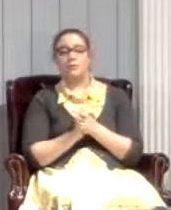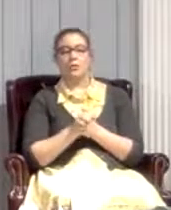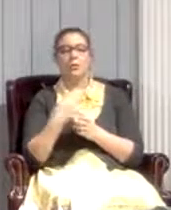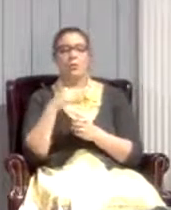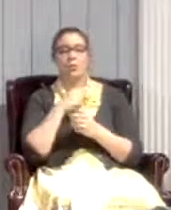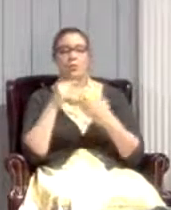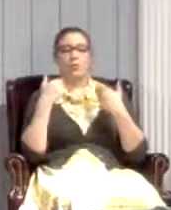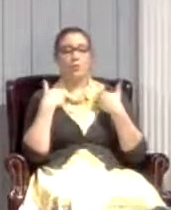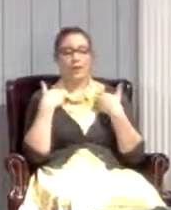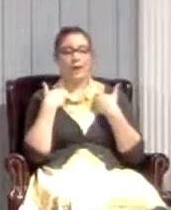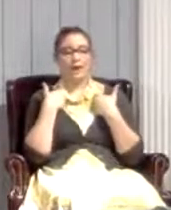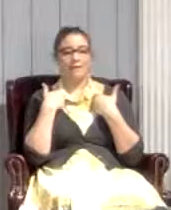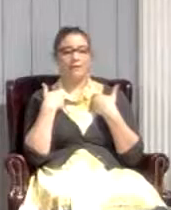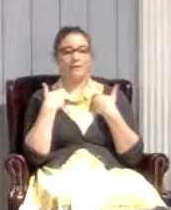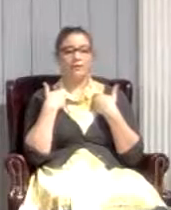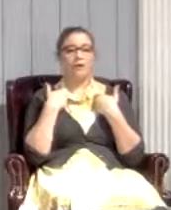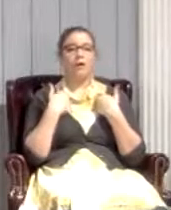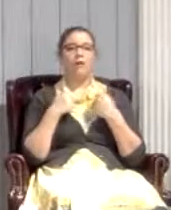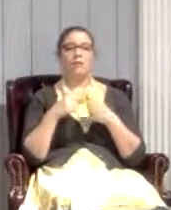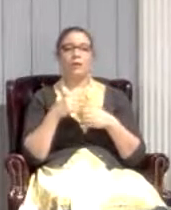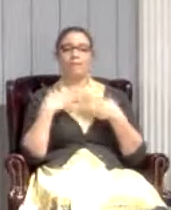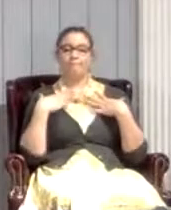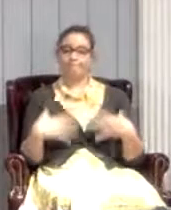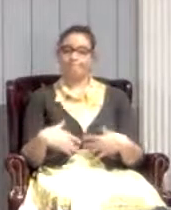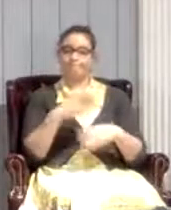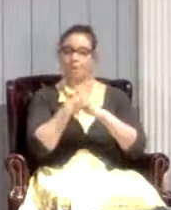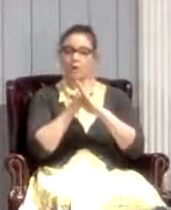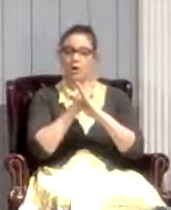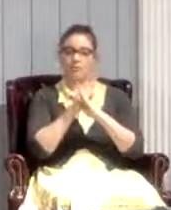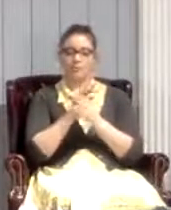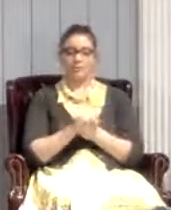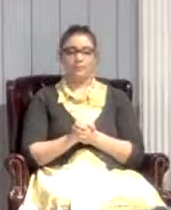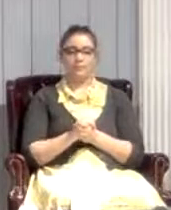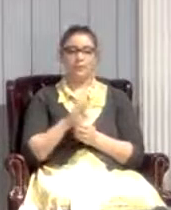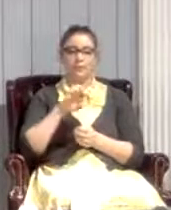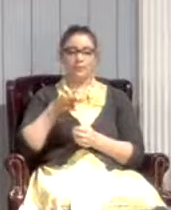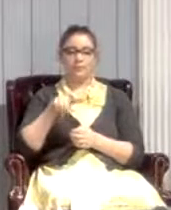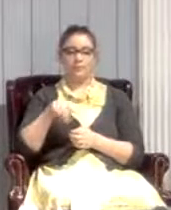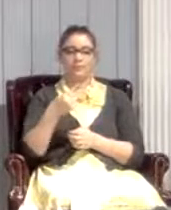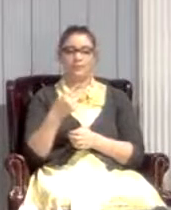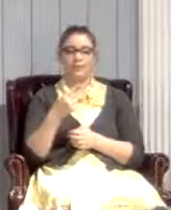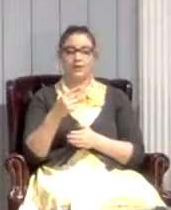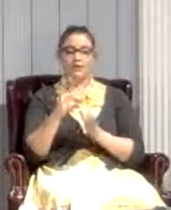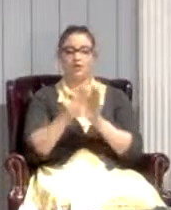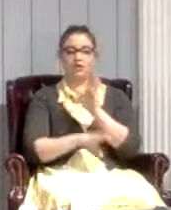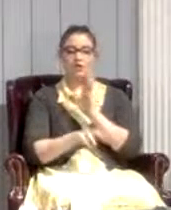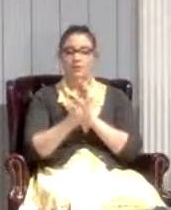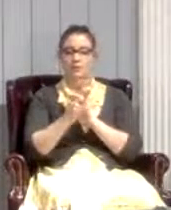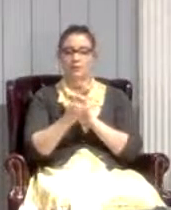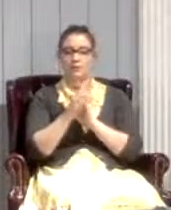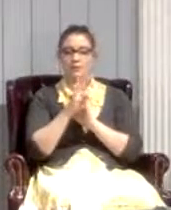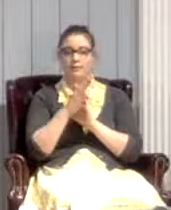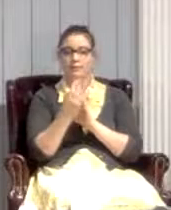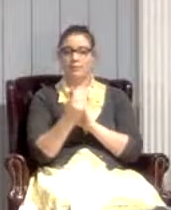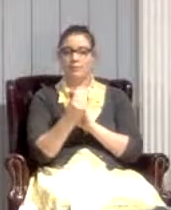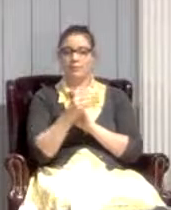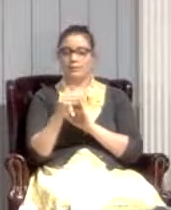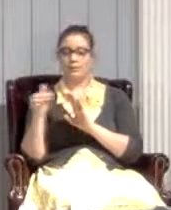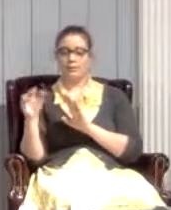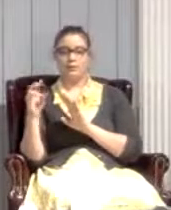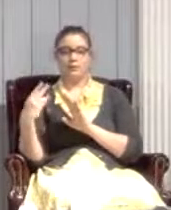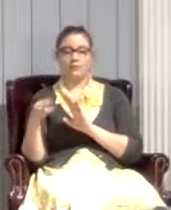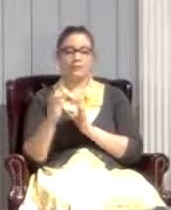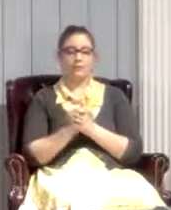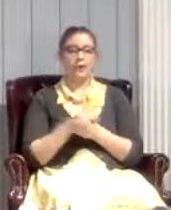have armor. We have armor. Ephesians chapter 6, verses 14 through 17, the first part of verse 17.